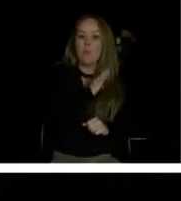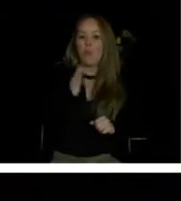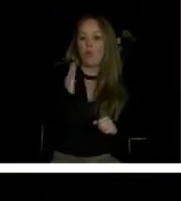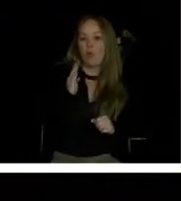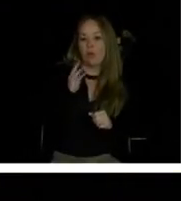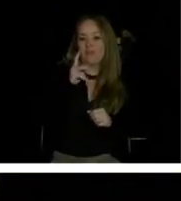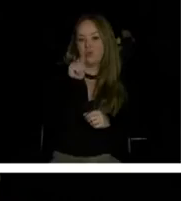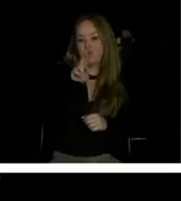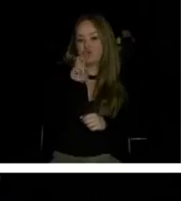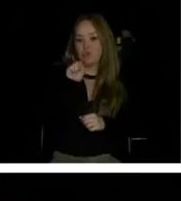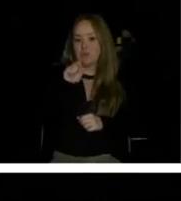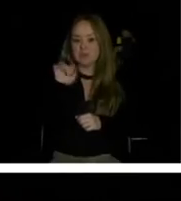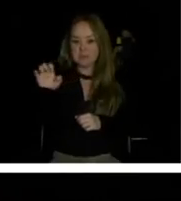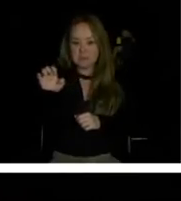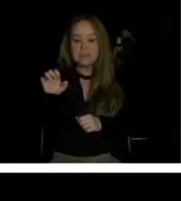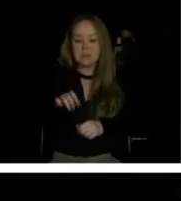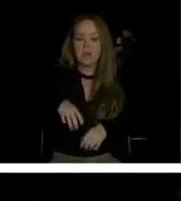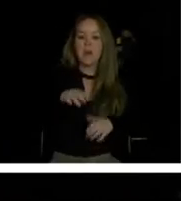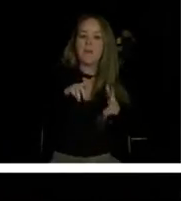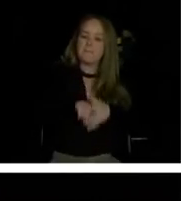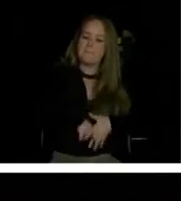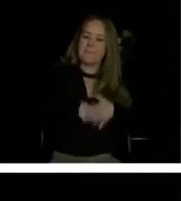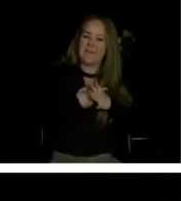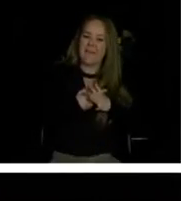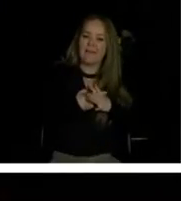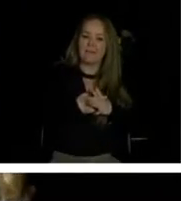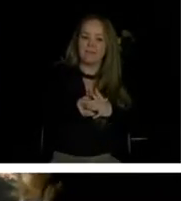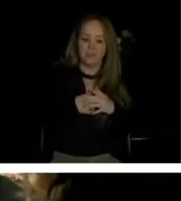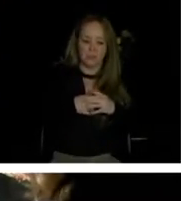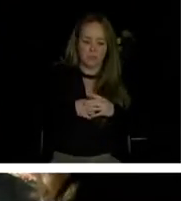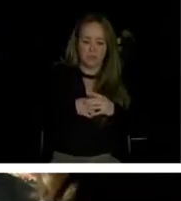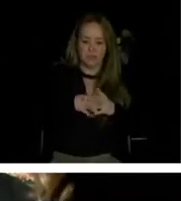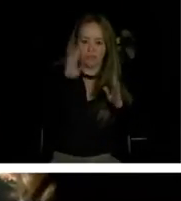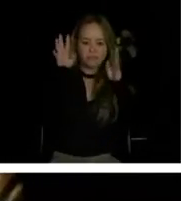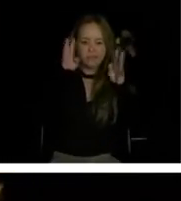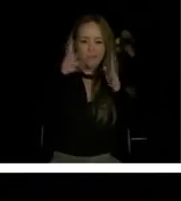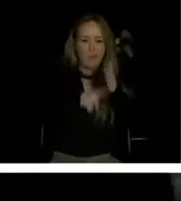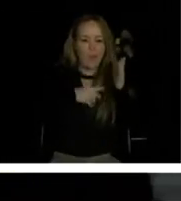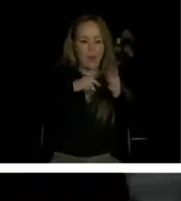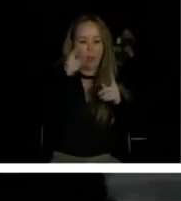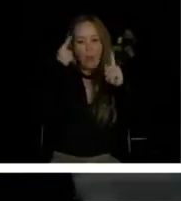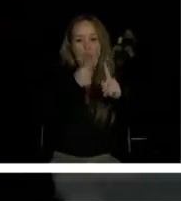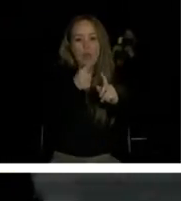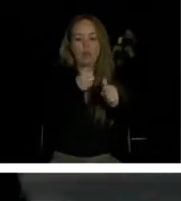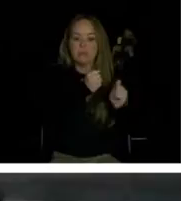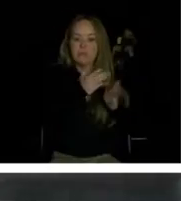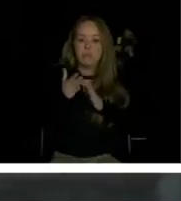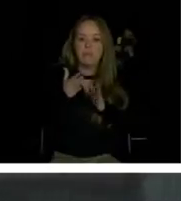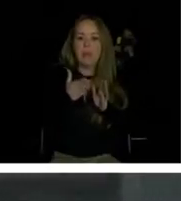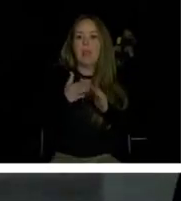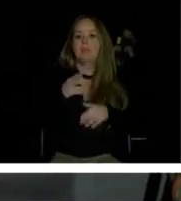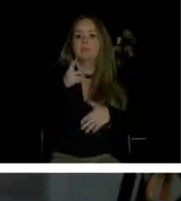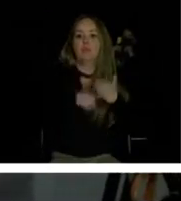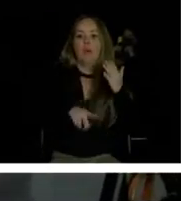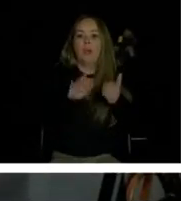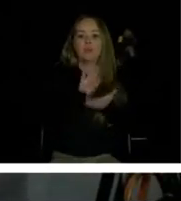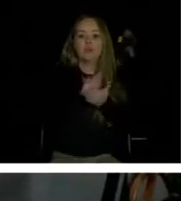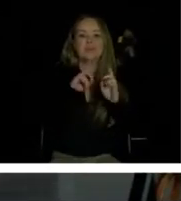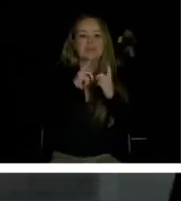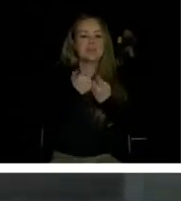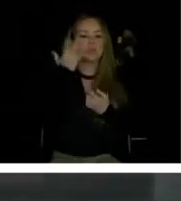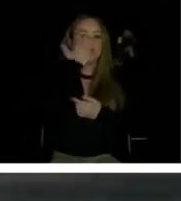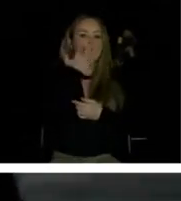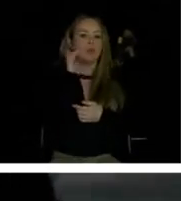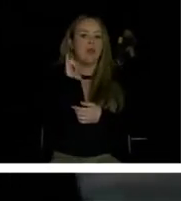Trustees for us to begin to shape what our goals, what our strategic plan, what this school district might look like